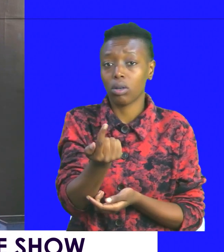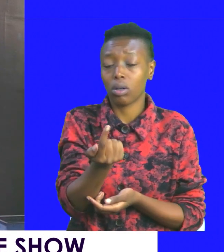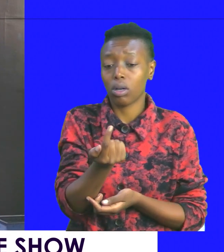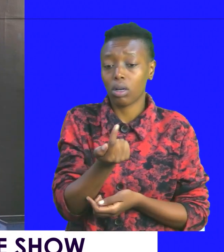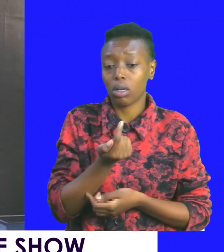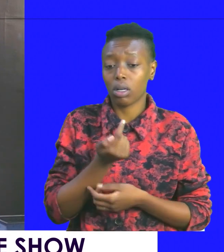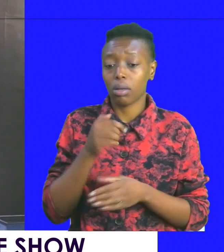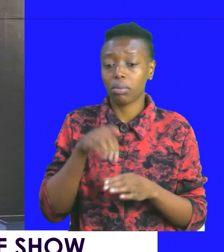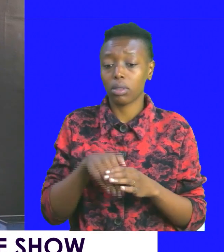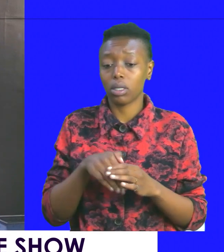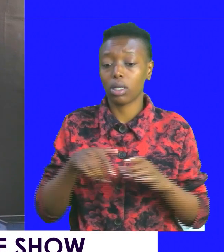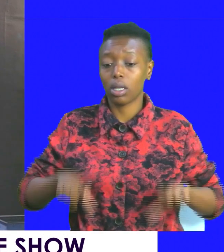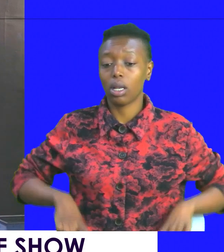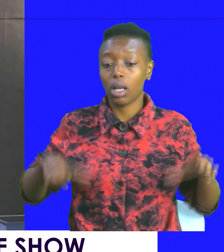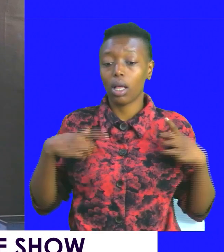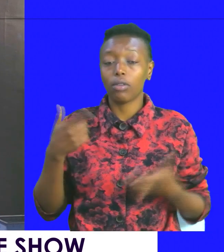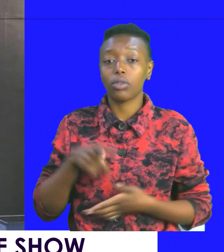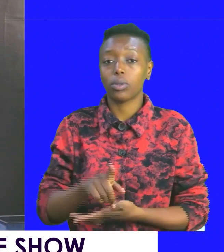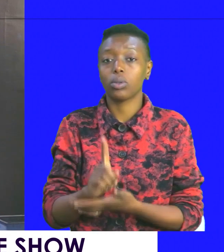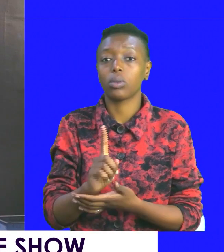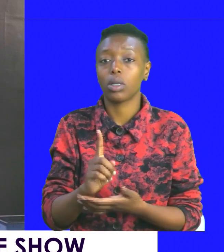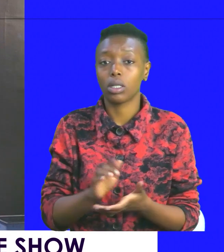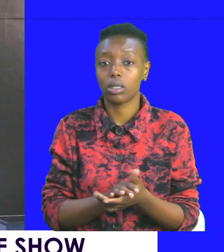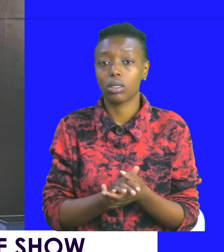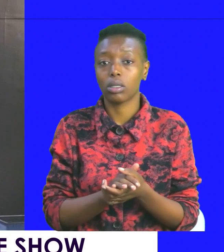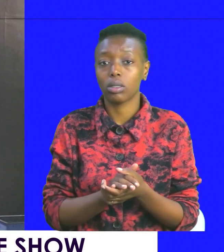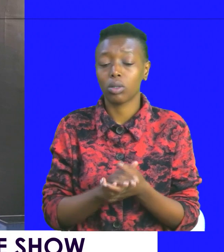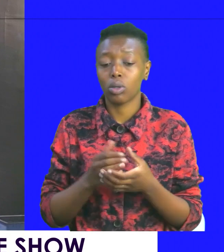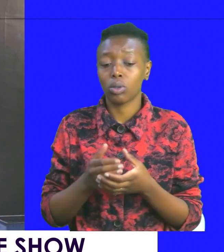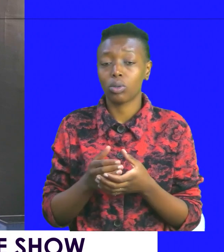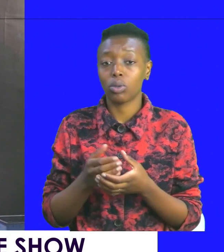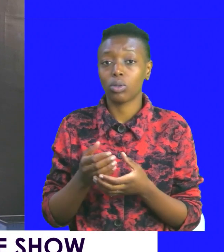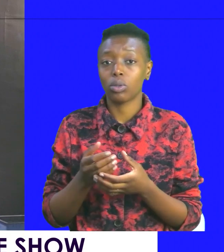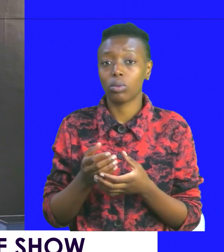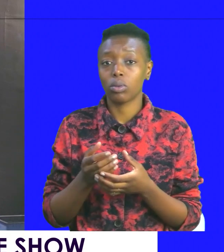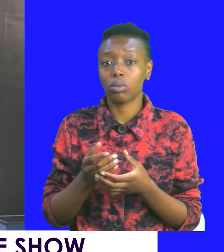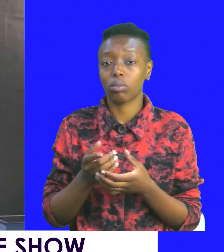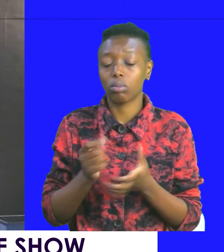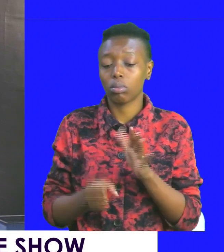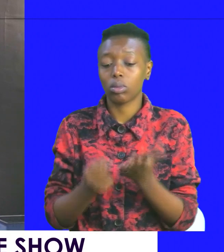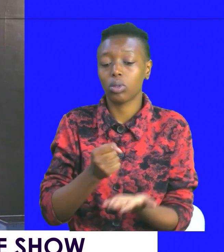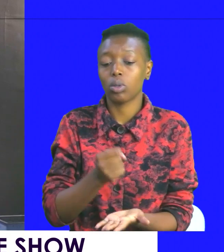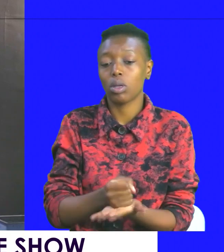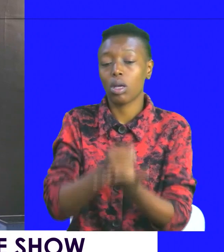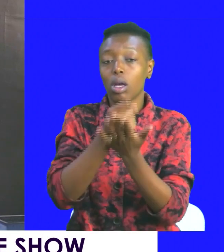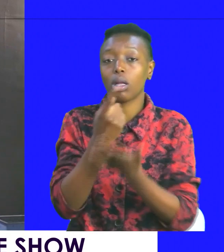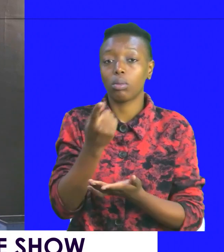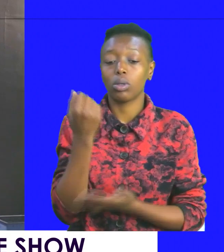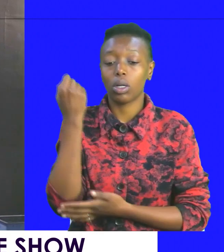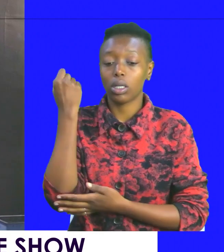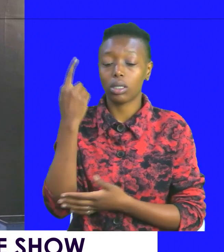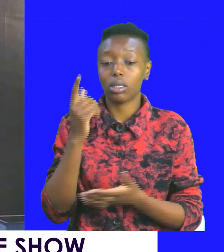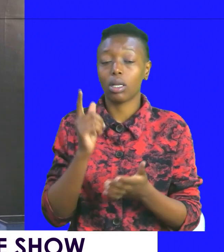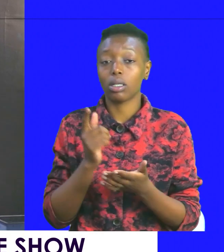to be alive. I hear people saying, I wish I was never born. Some people speak and